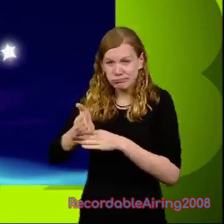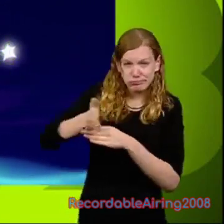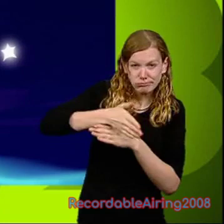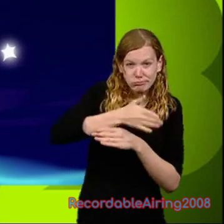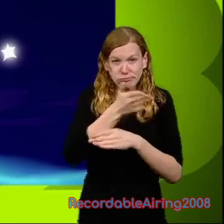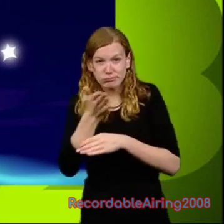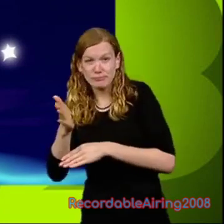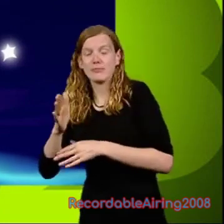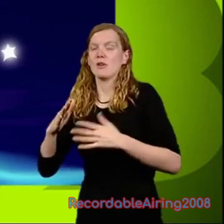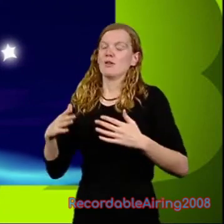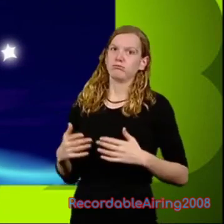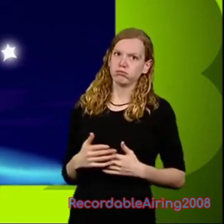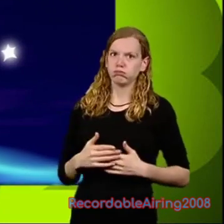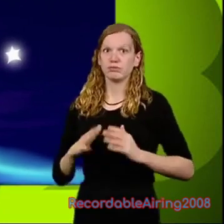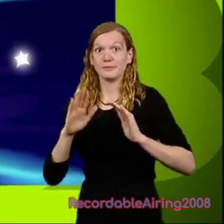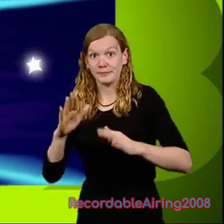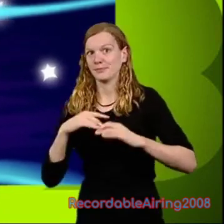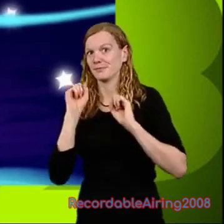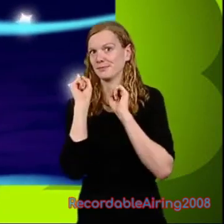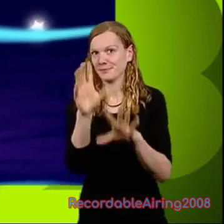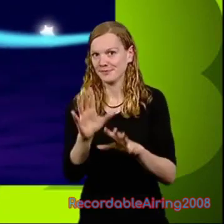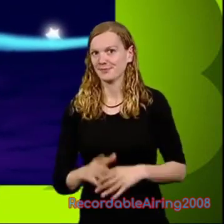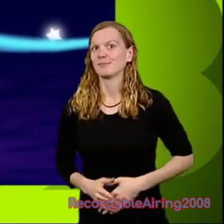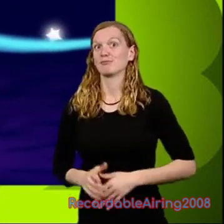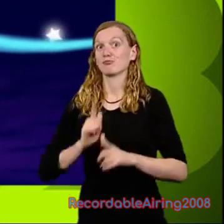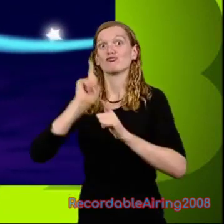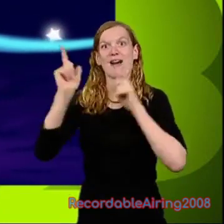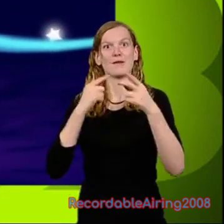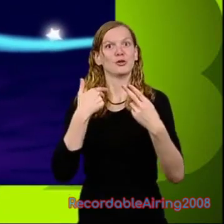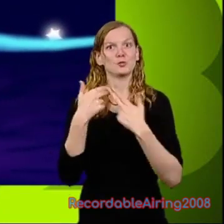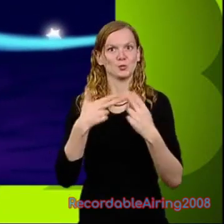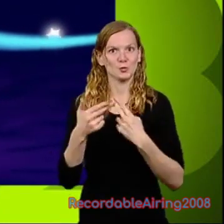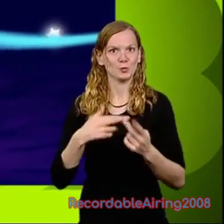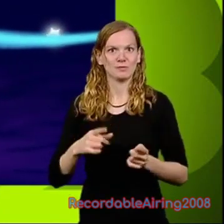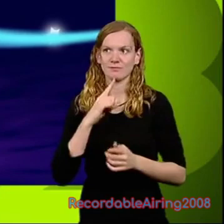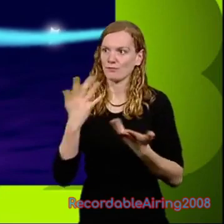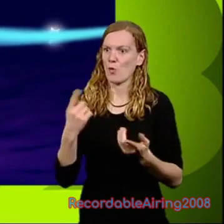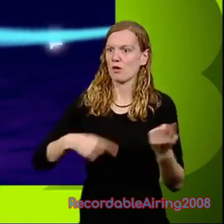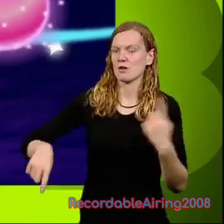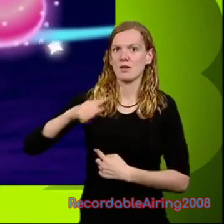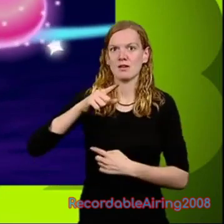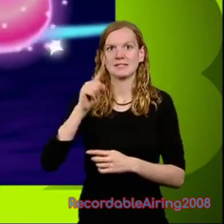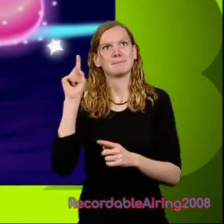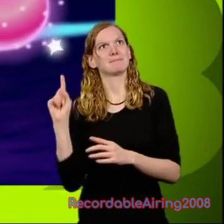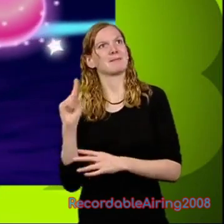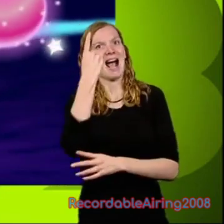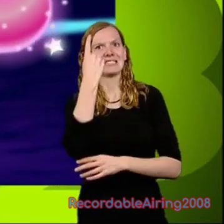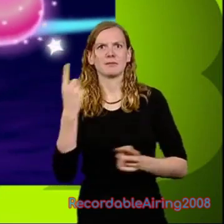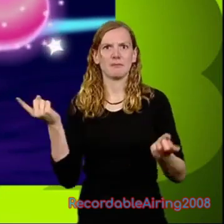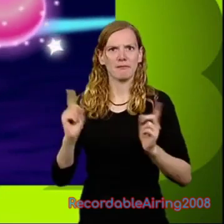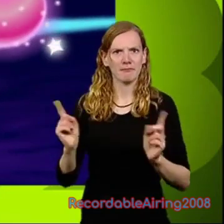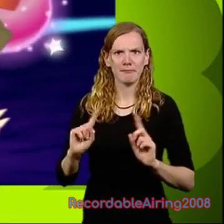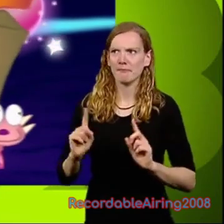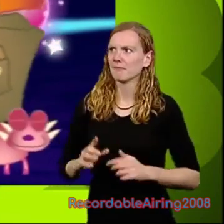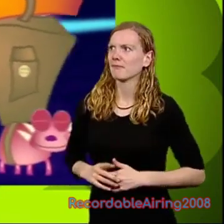at me! Okay, enough of the me show. Here is the travel news for space today. Space travellers from across